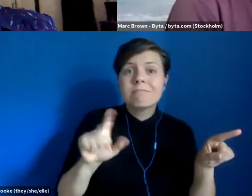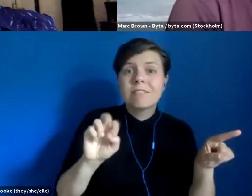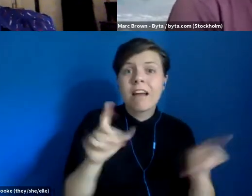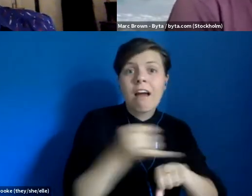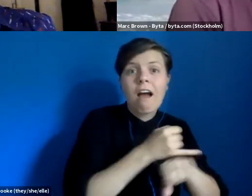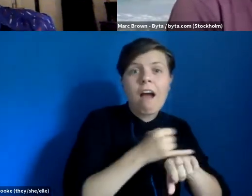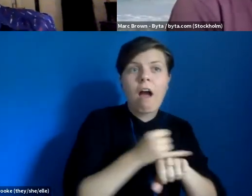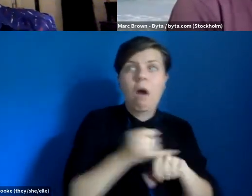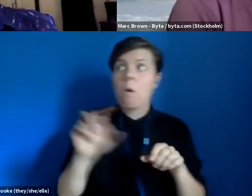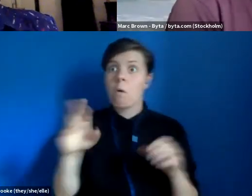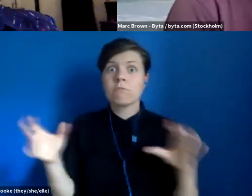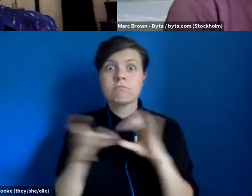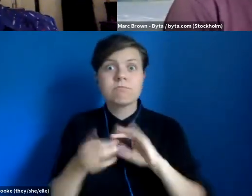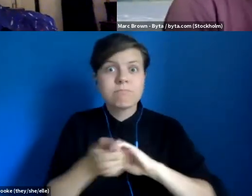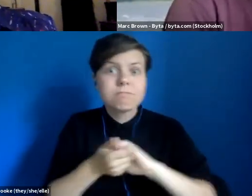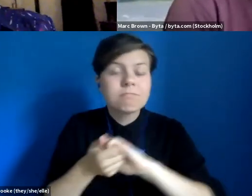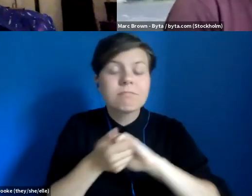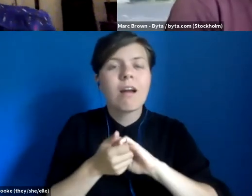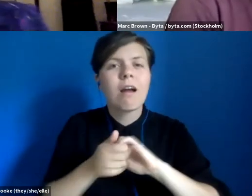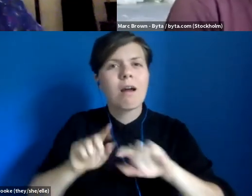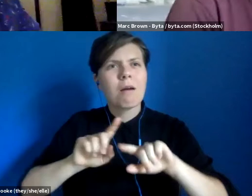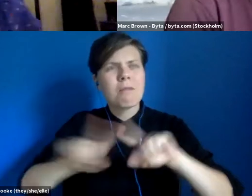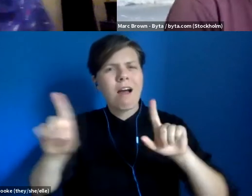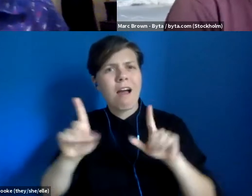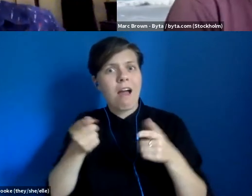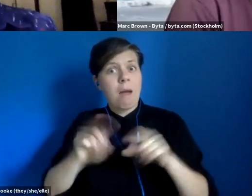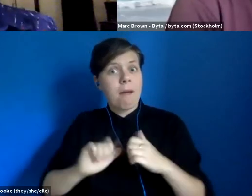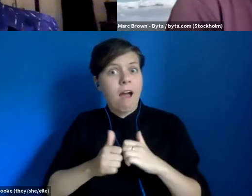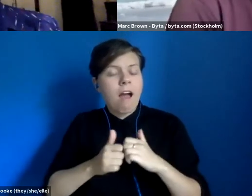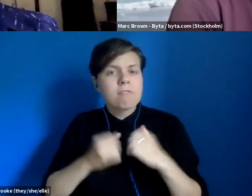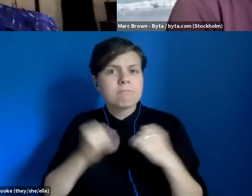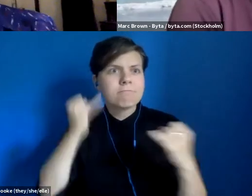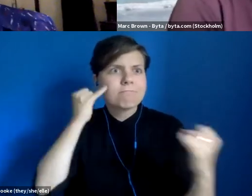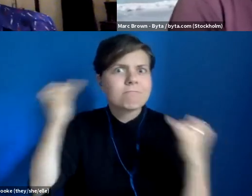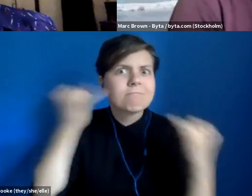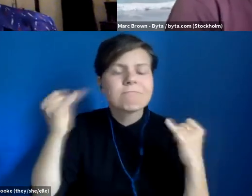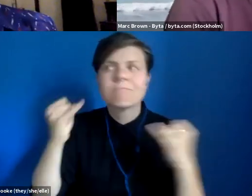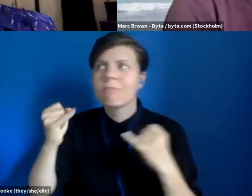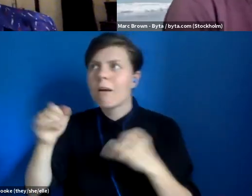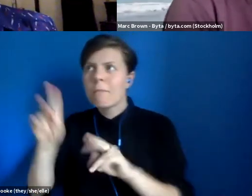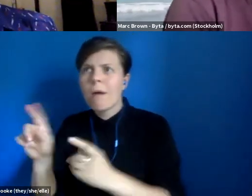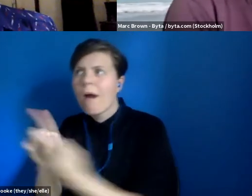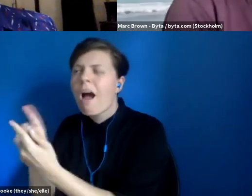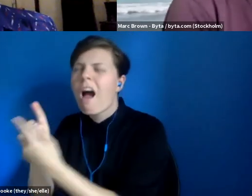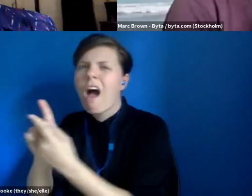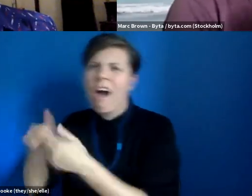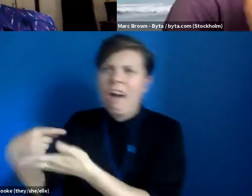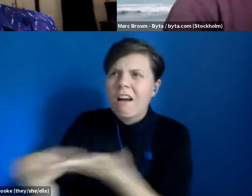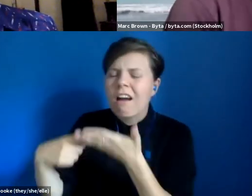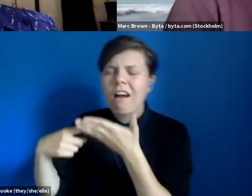ideas come from us and ideas that we've heard about or people that we've met or things that we've